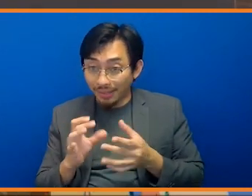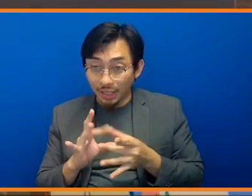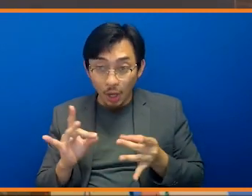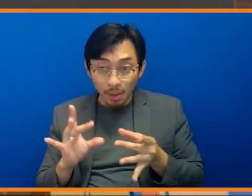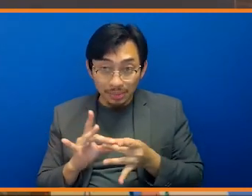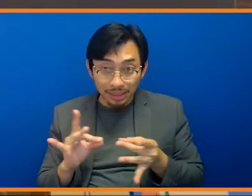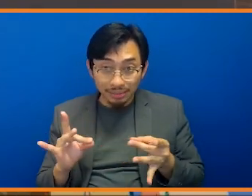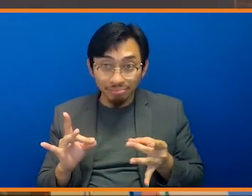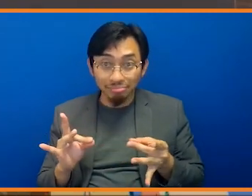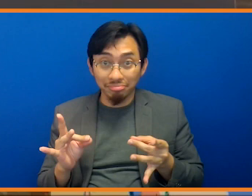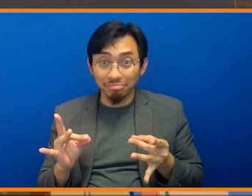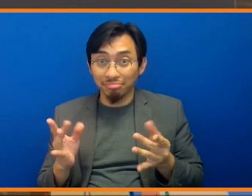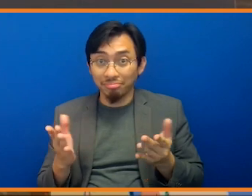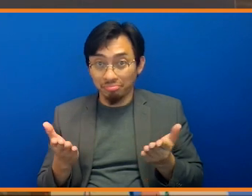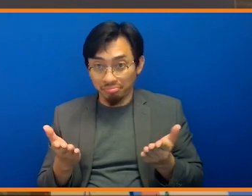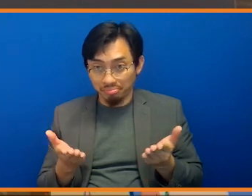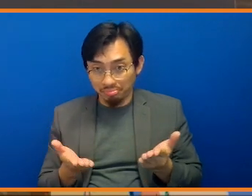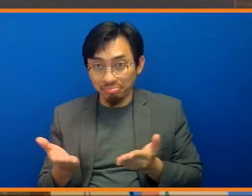that.